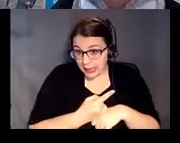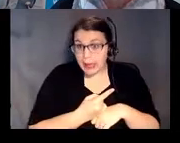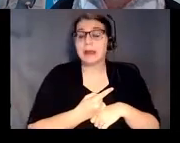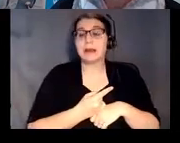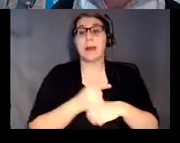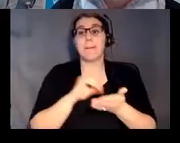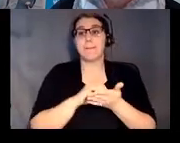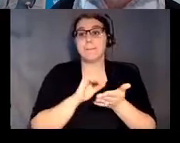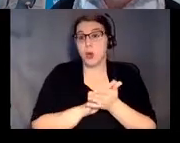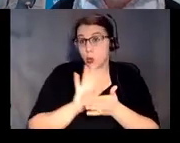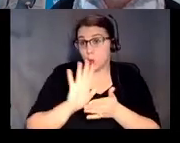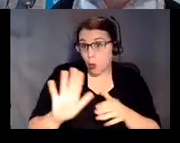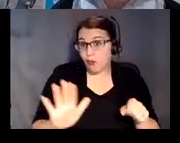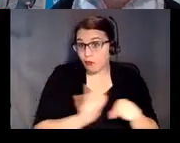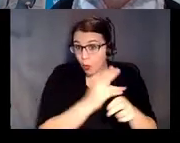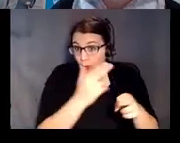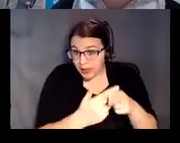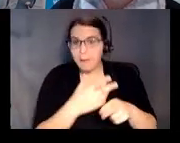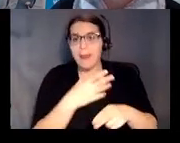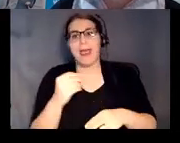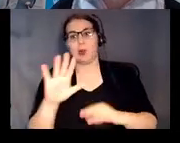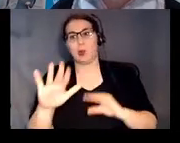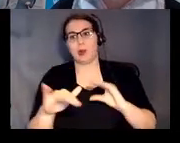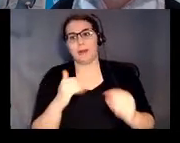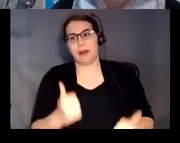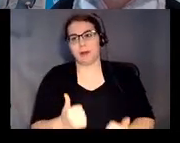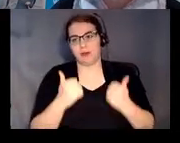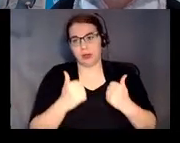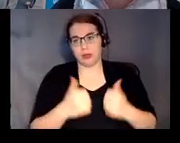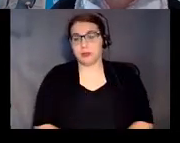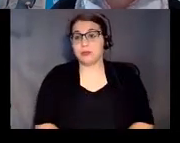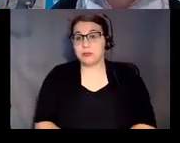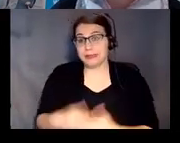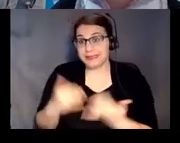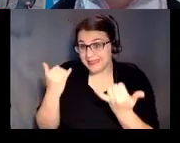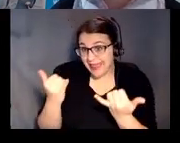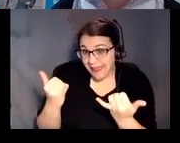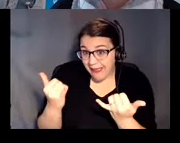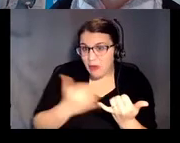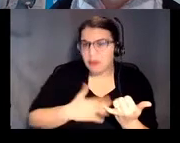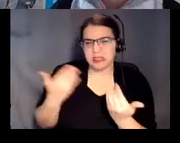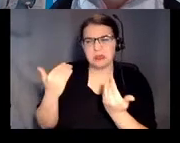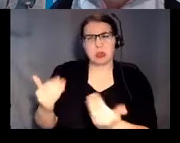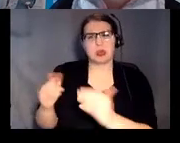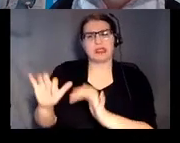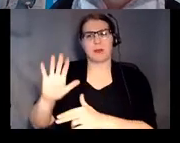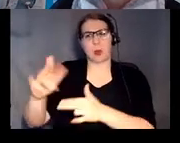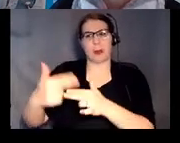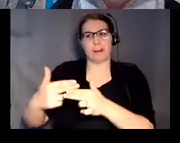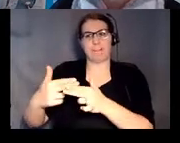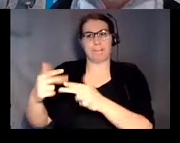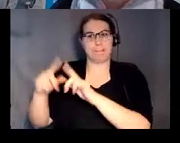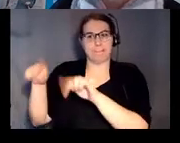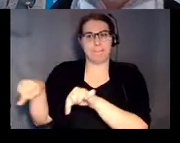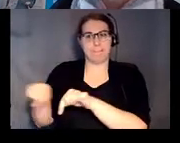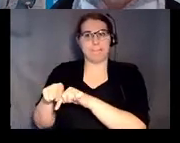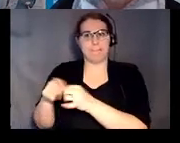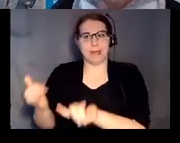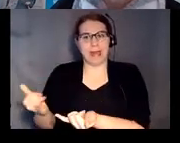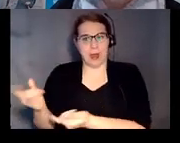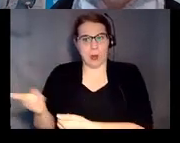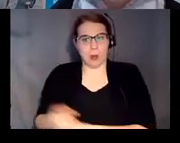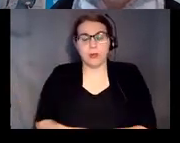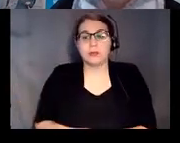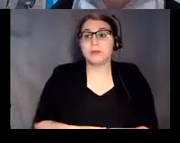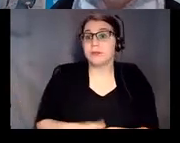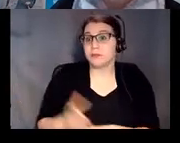address. Also, at this time, please include your name in the chat box. Toward the end of the session, a link to